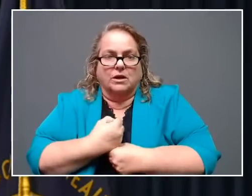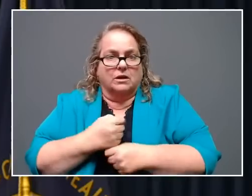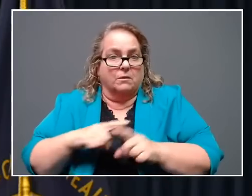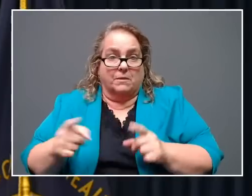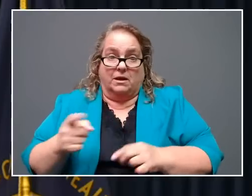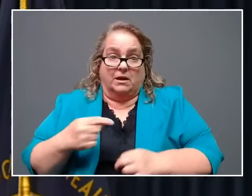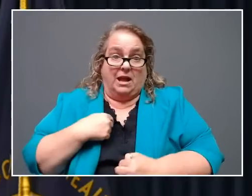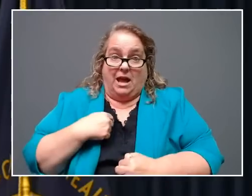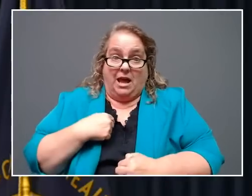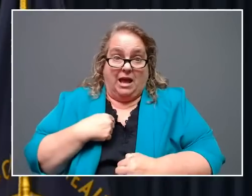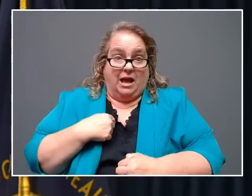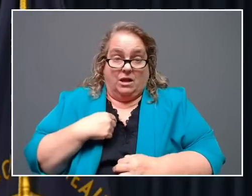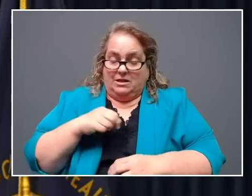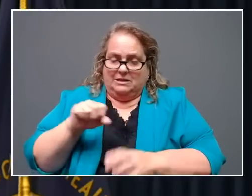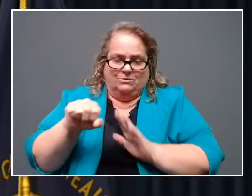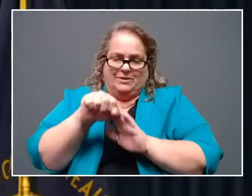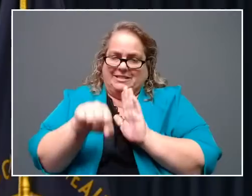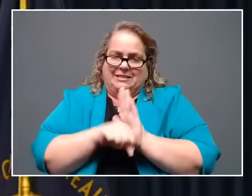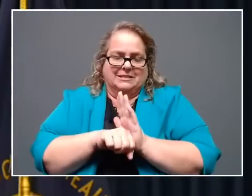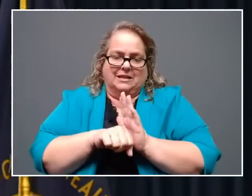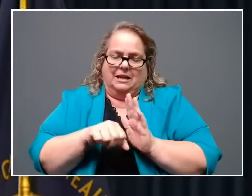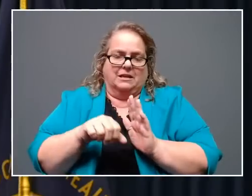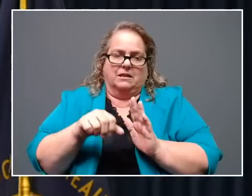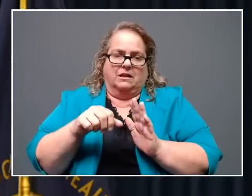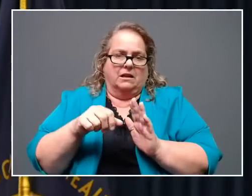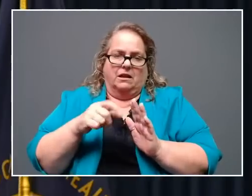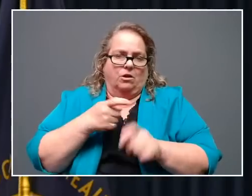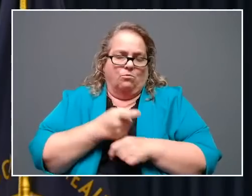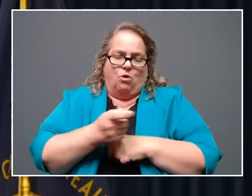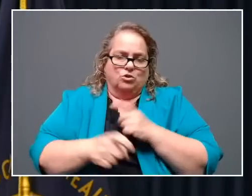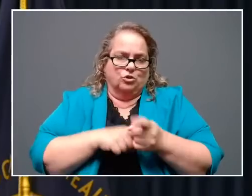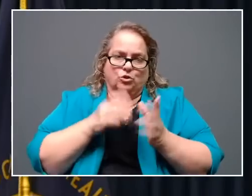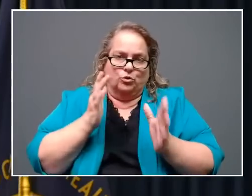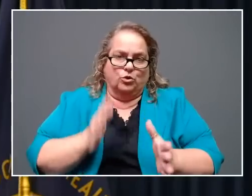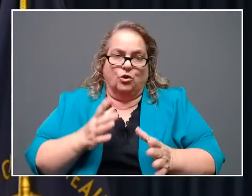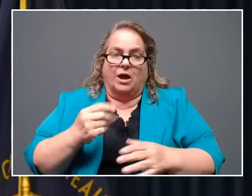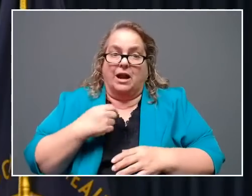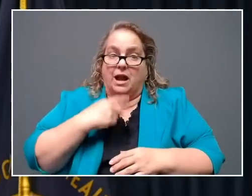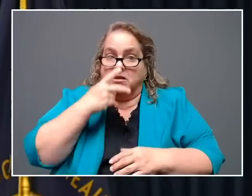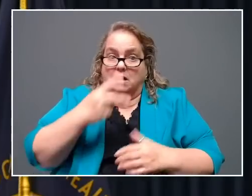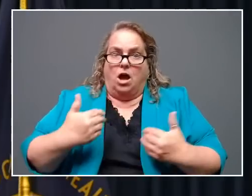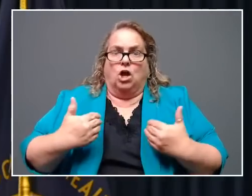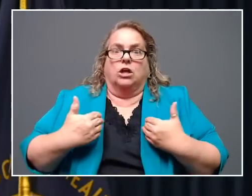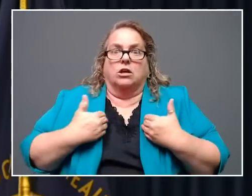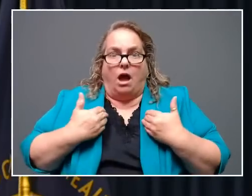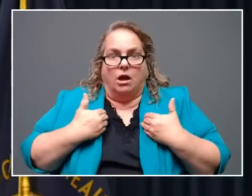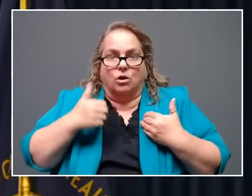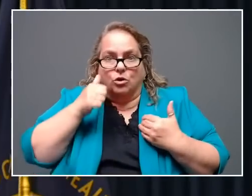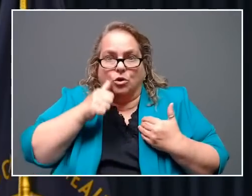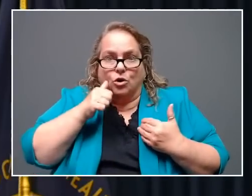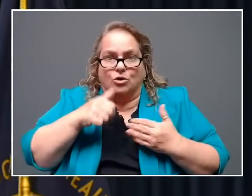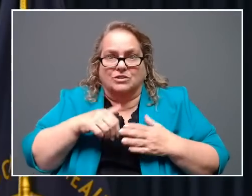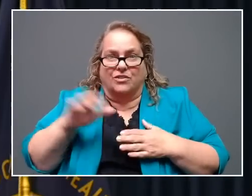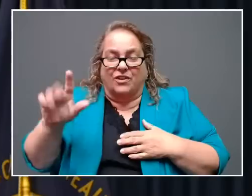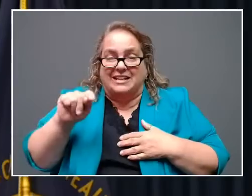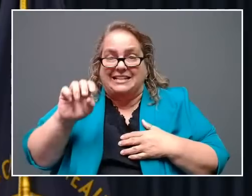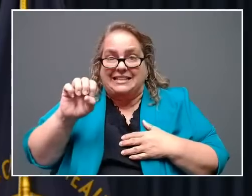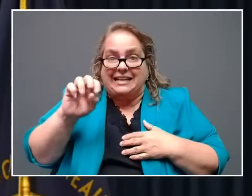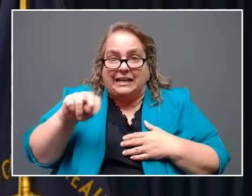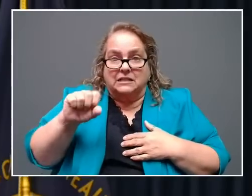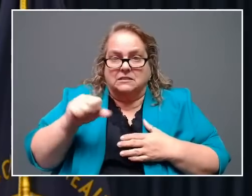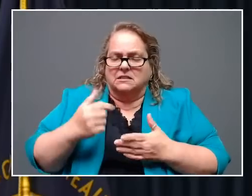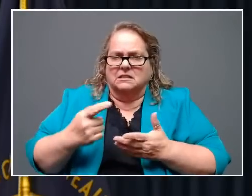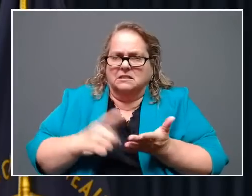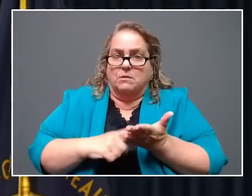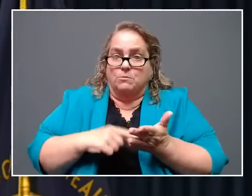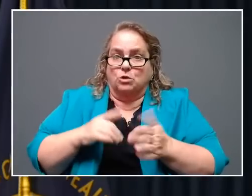top prosecutor. I saw young girls in their teens or sometimes earlier that